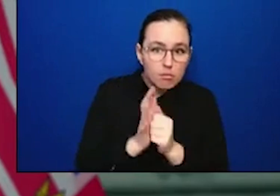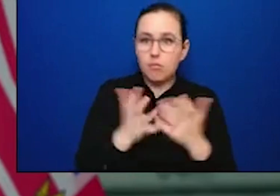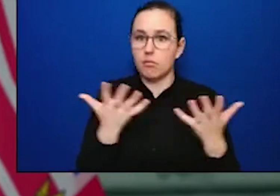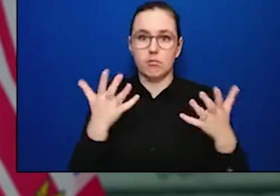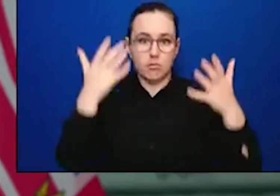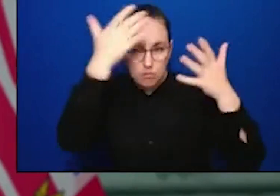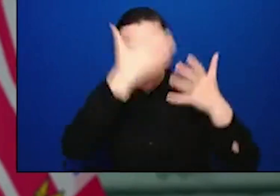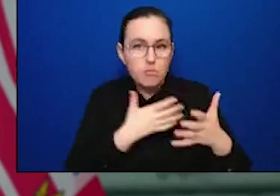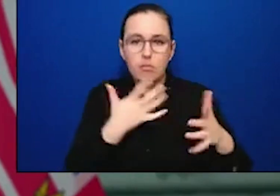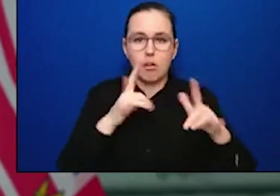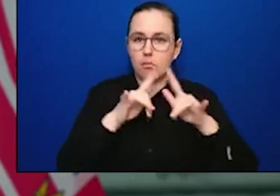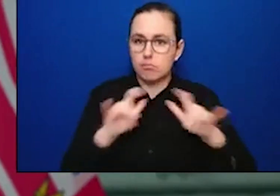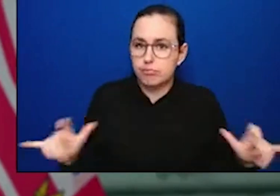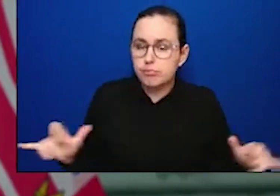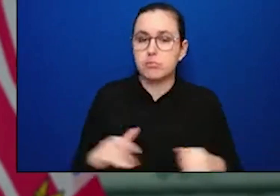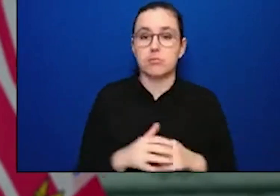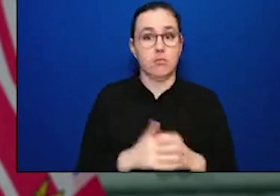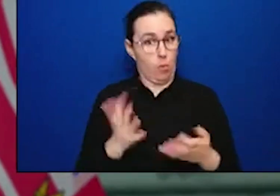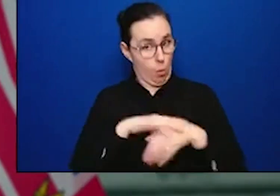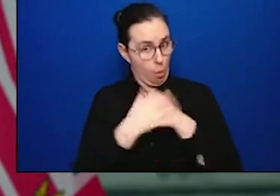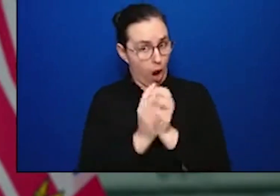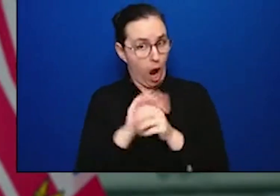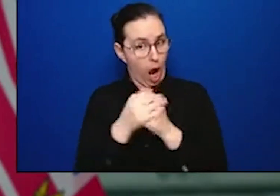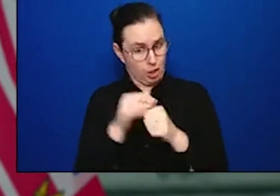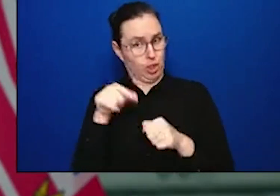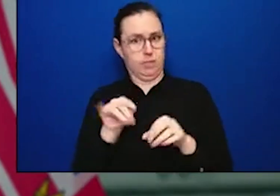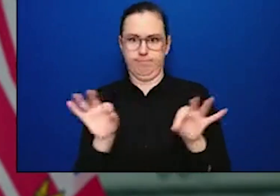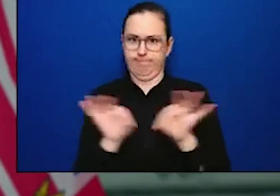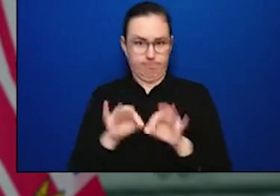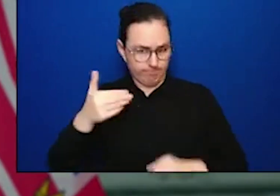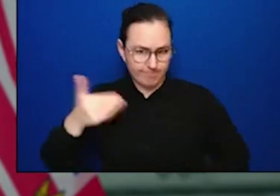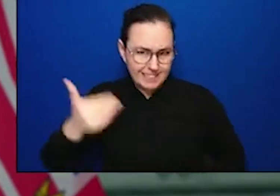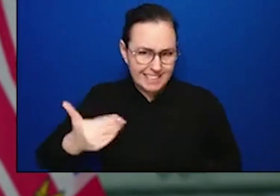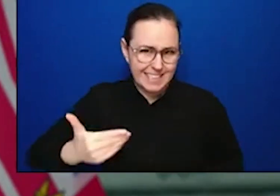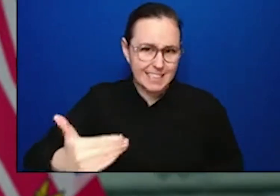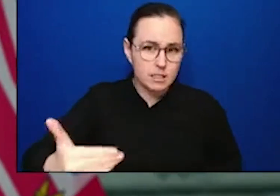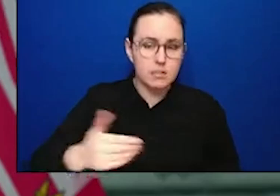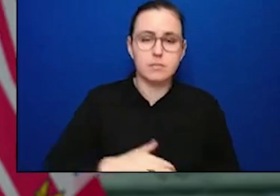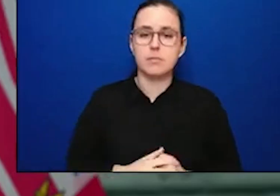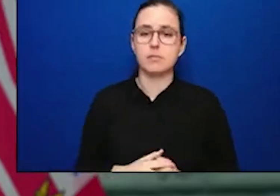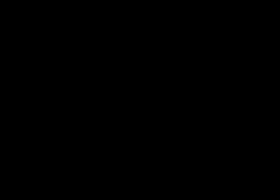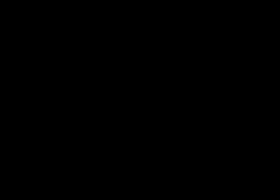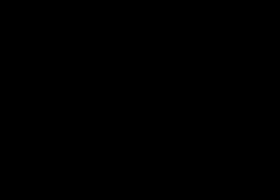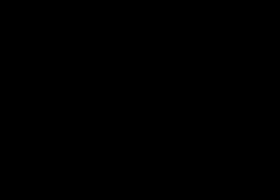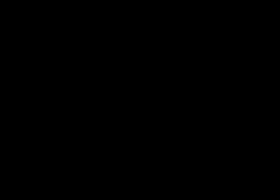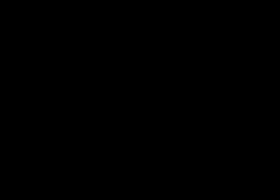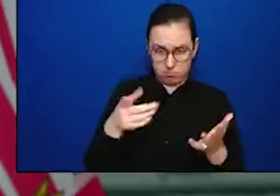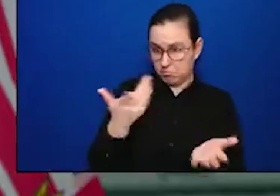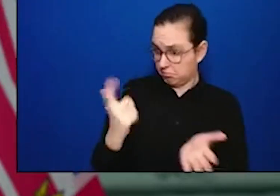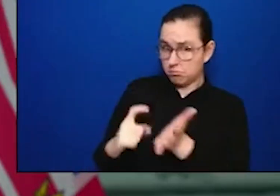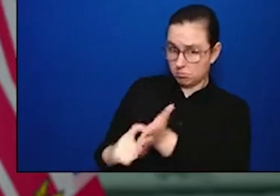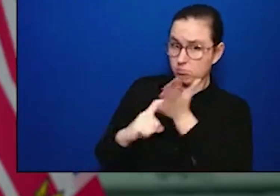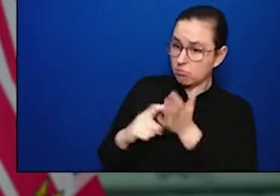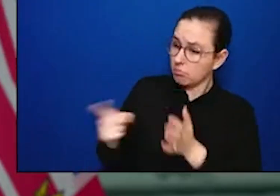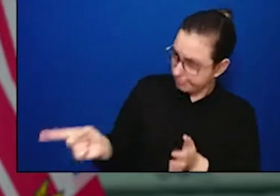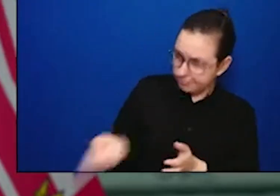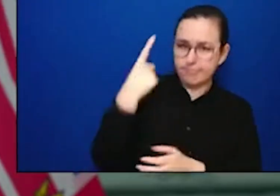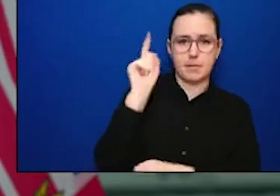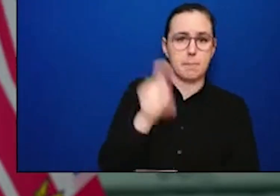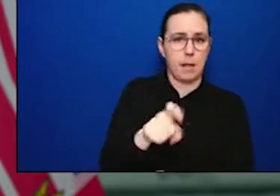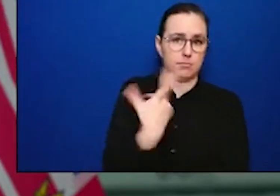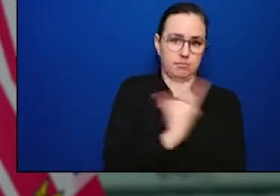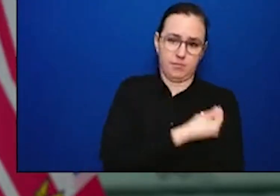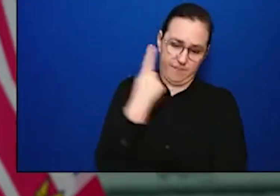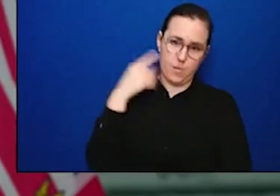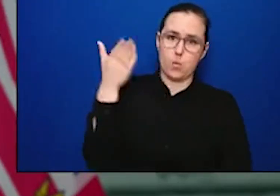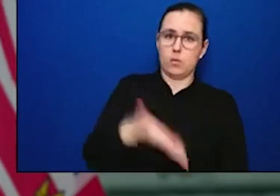vaccine requirements. These are important. We know they're in place in many employment opportunities, but requiring employees to declare their vaccine status